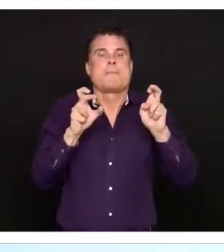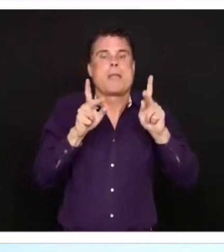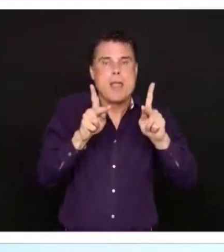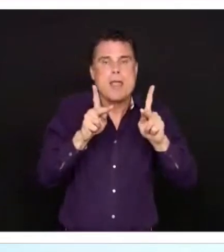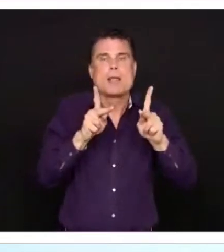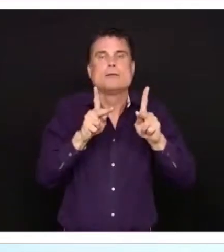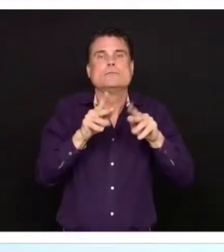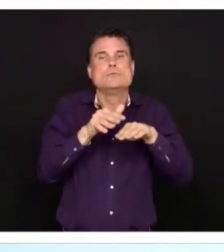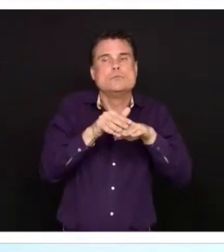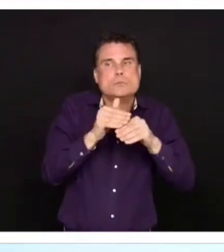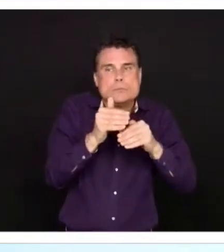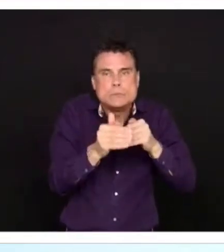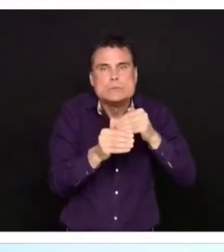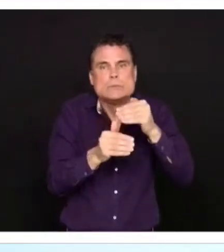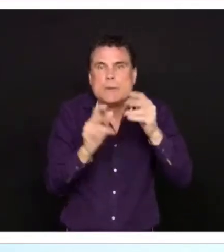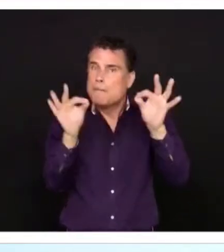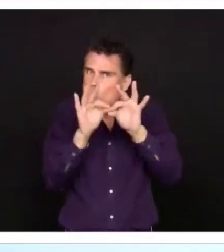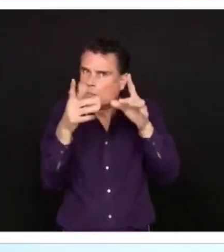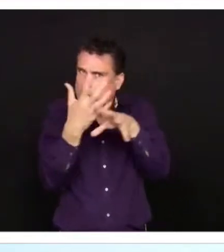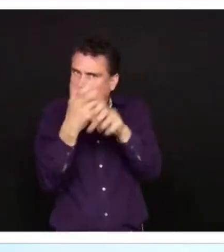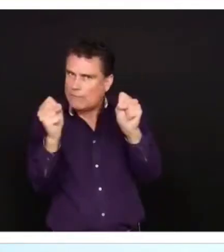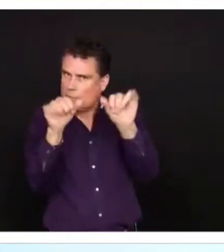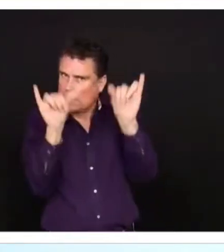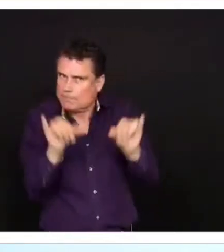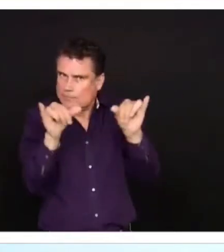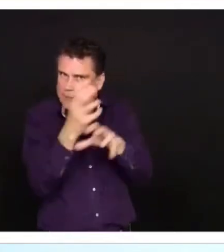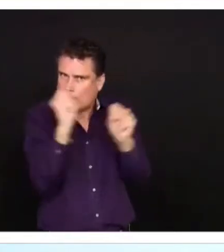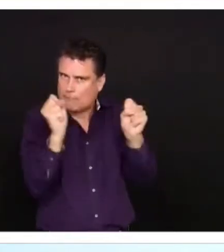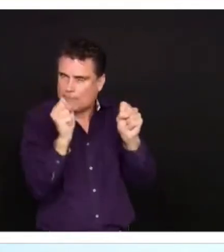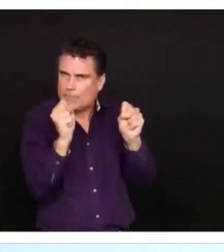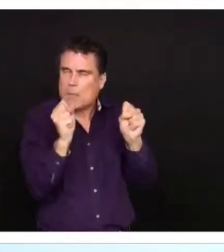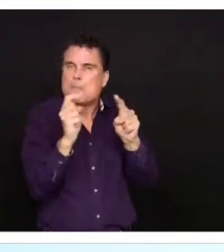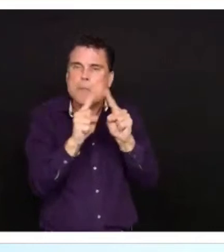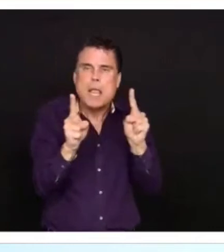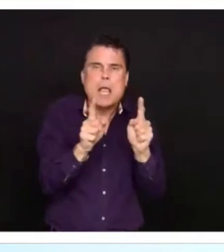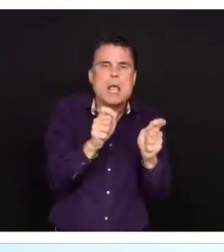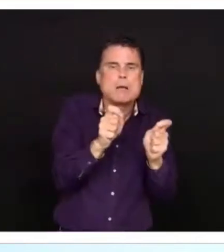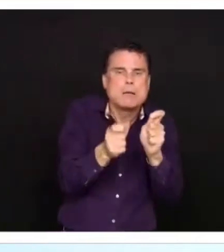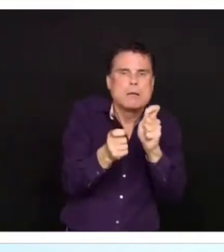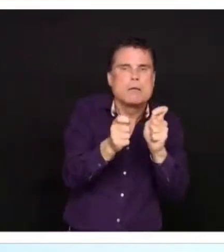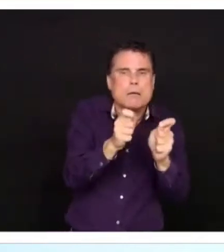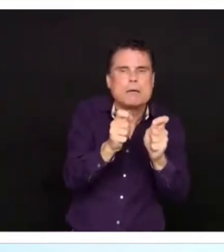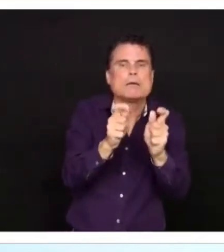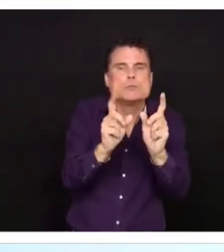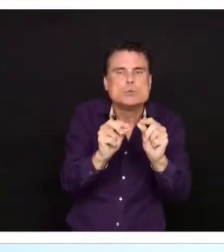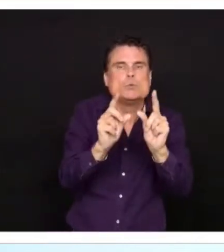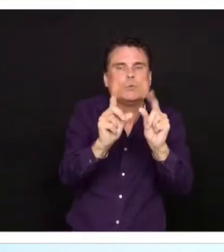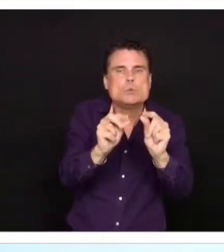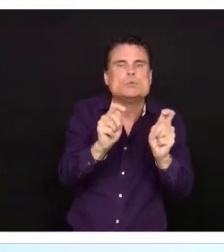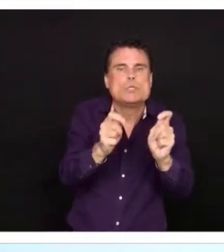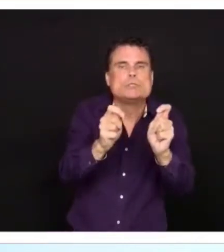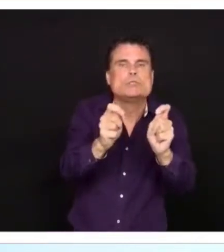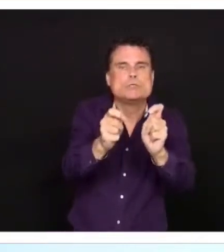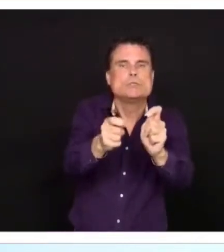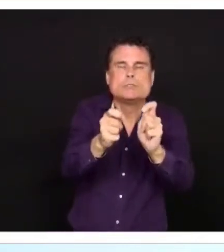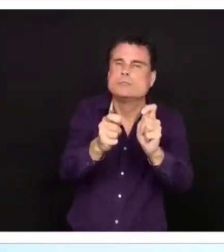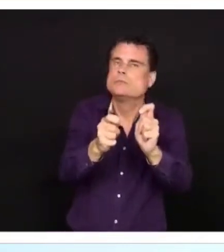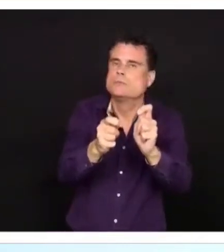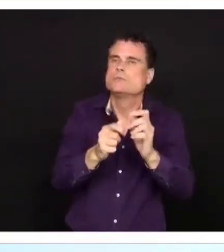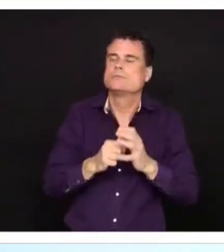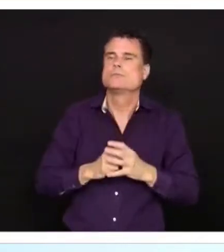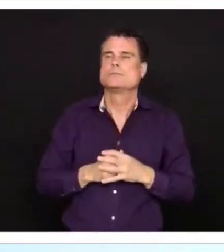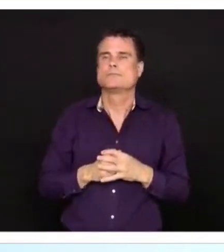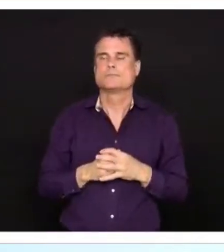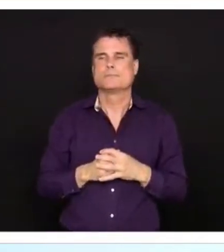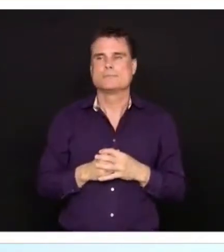be in these restrictions for months and months and months and months, with the consequences positive,